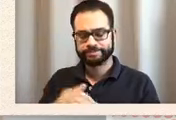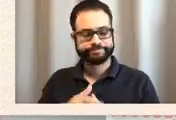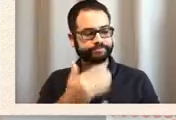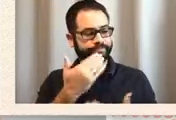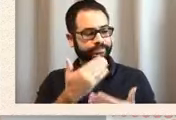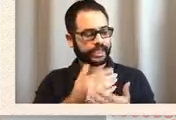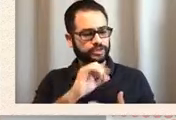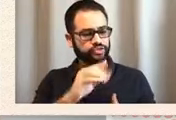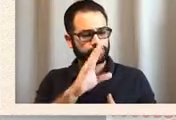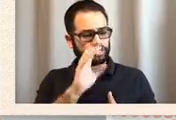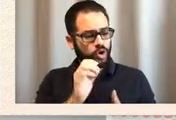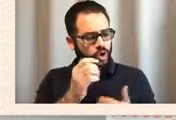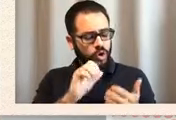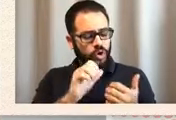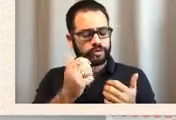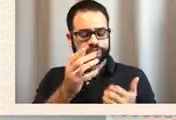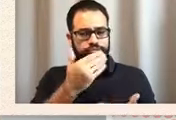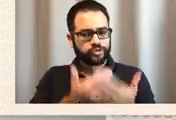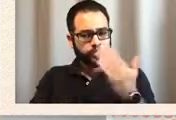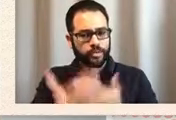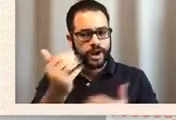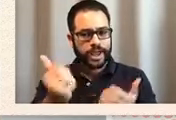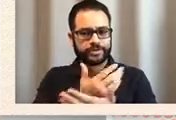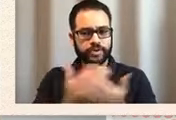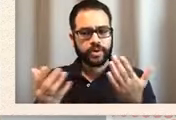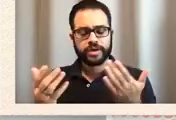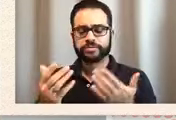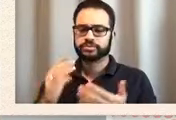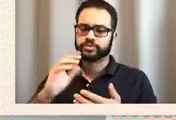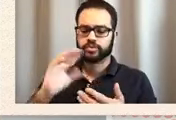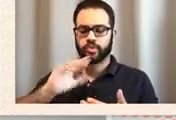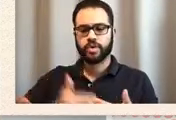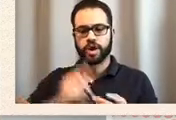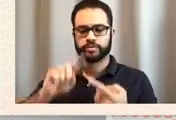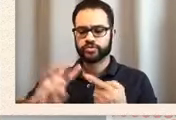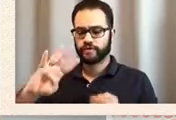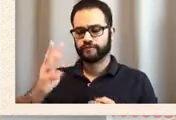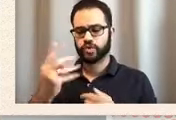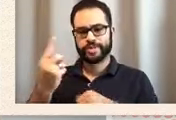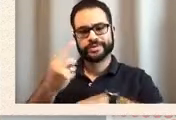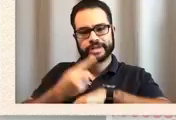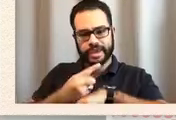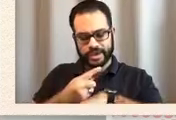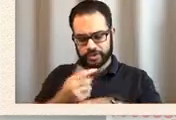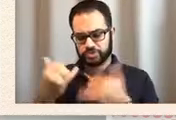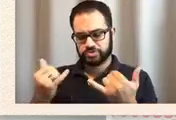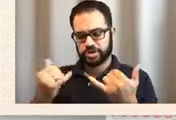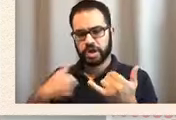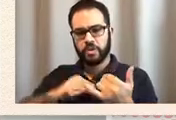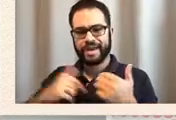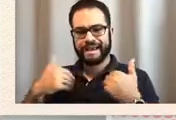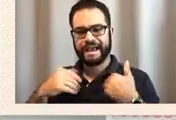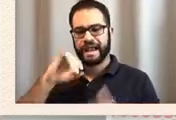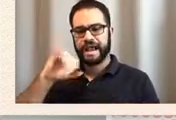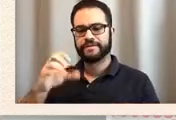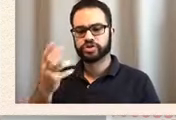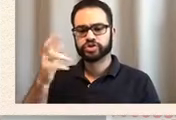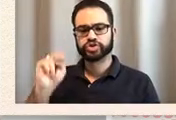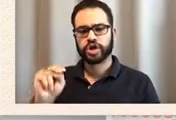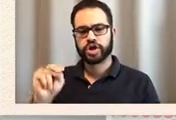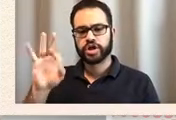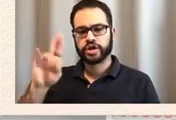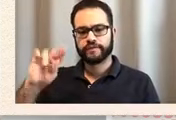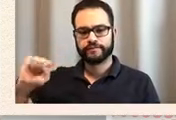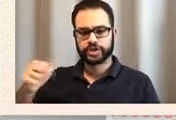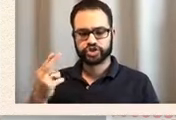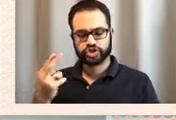the fourth day of our 22nd Annual Family Cafe. Today, we have with us John Finch with Able United. John is going to talk